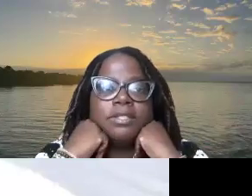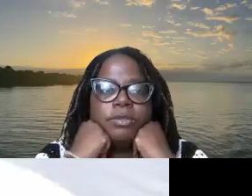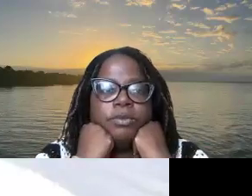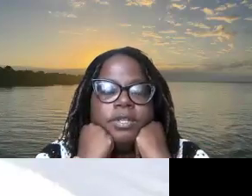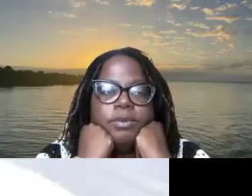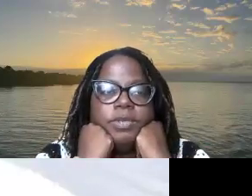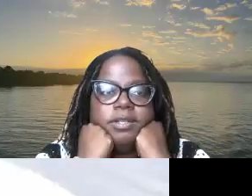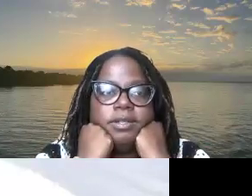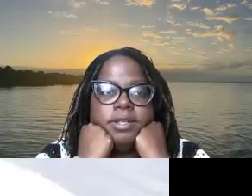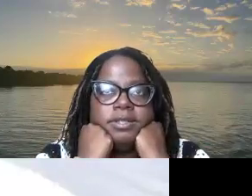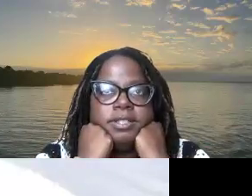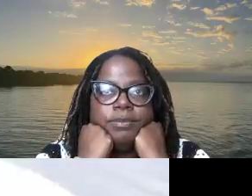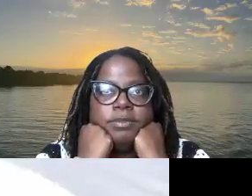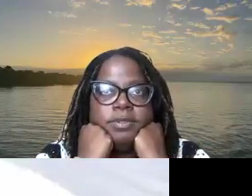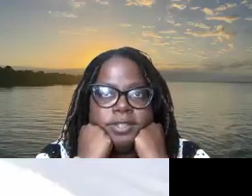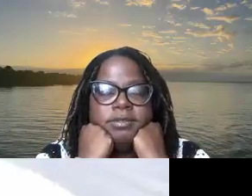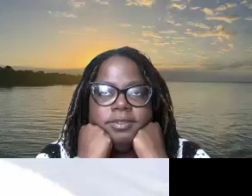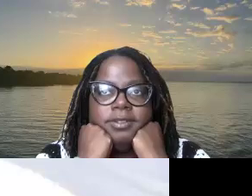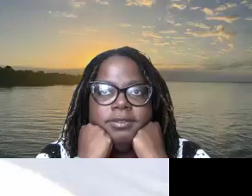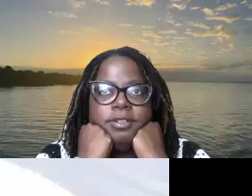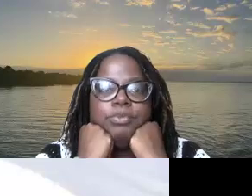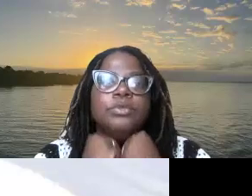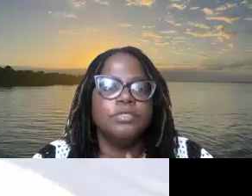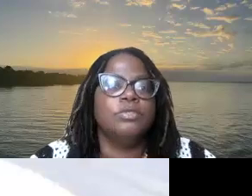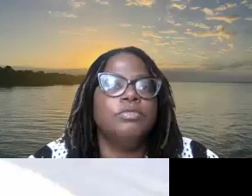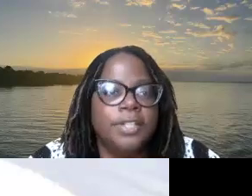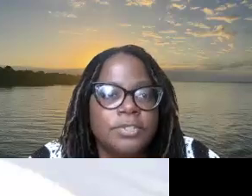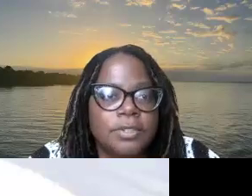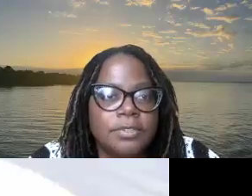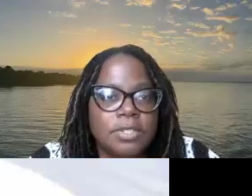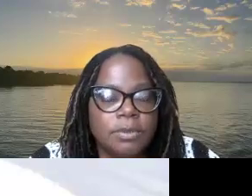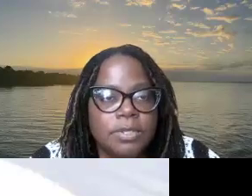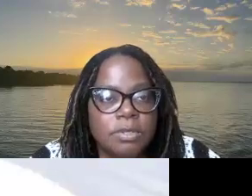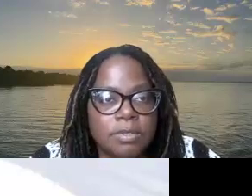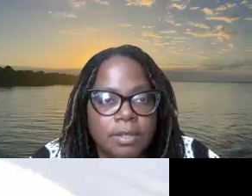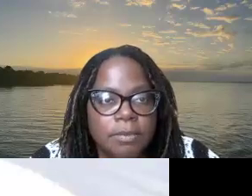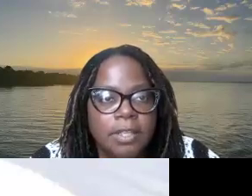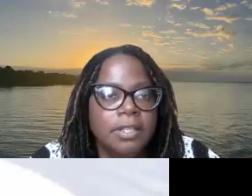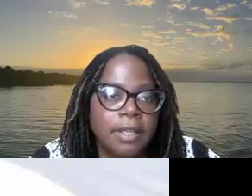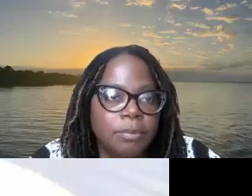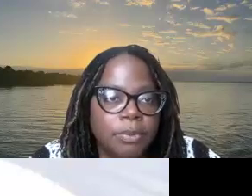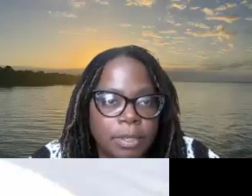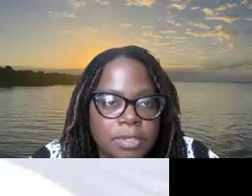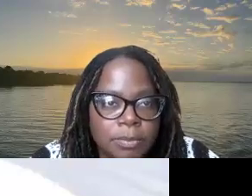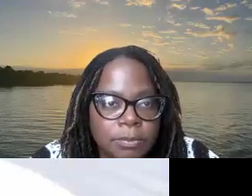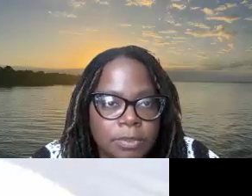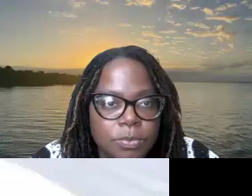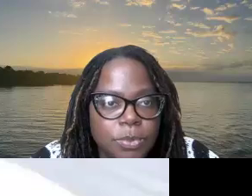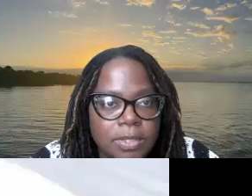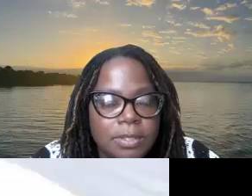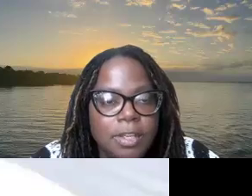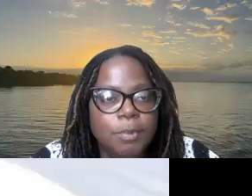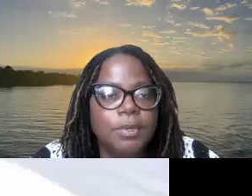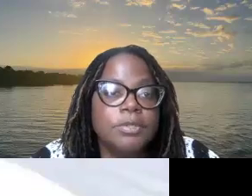on something. And so we ended up getting approved to do financial literacy courses. The Getting Ahead program is the one we